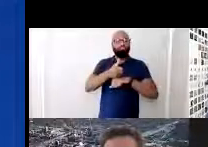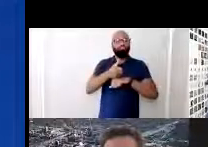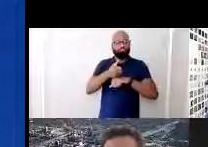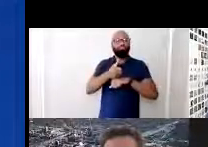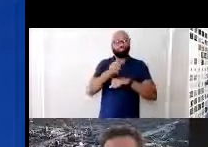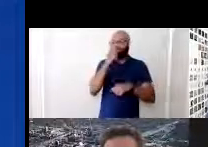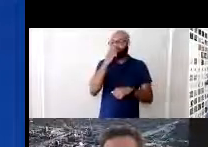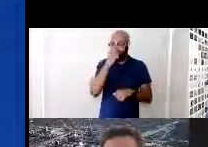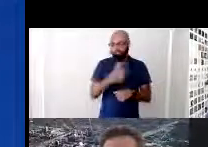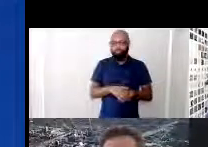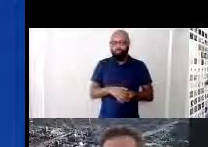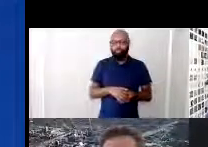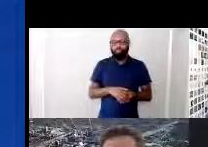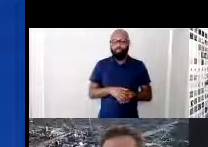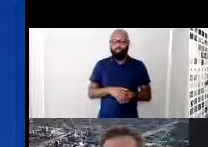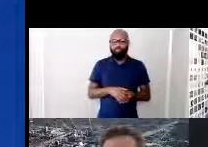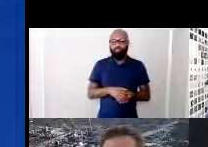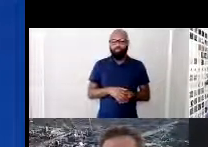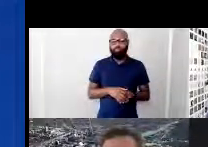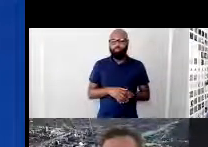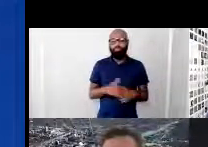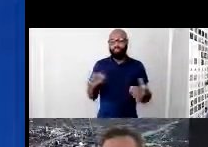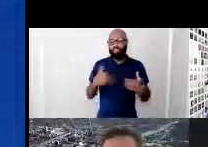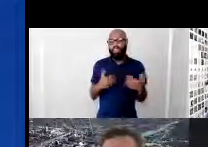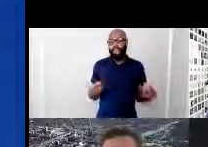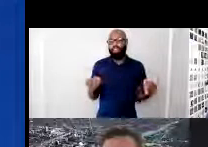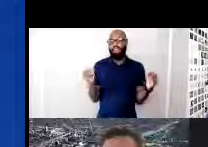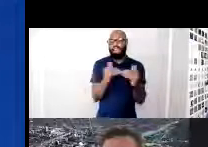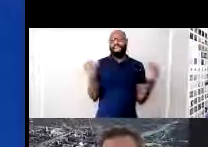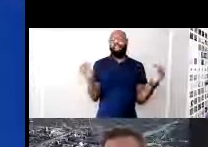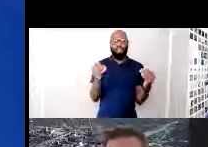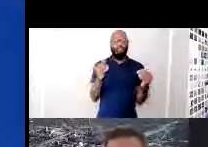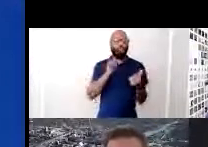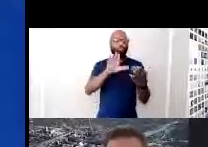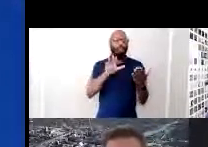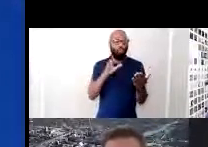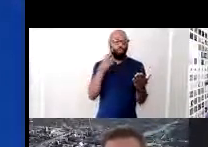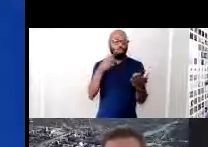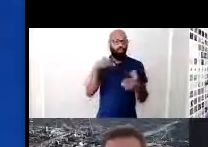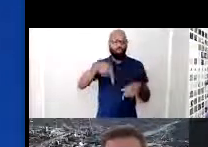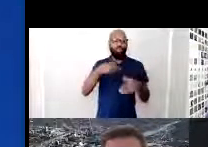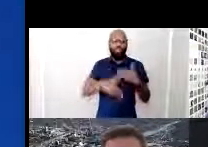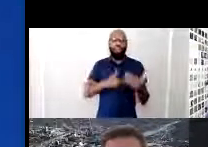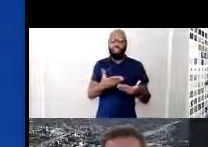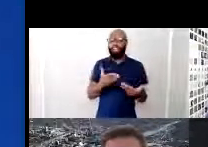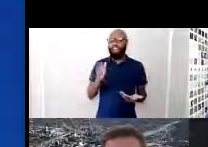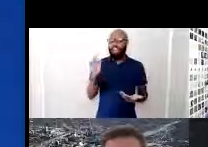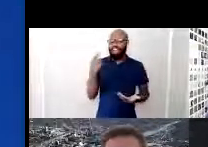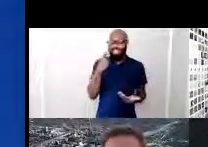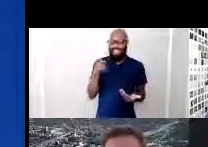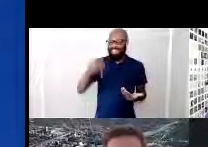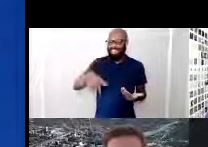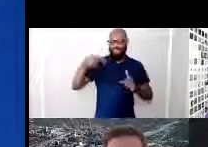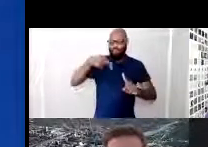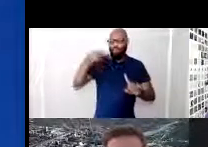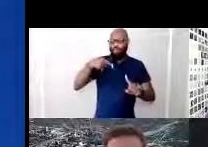well, just to have an equitable way of doing things. So I think that's kind of that's really why we're